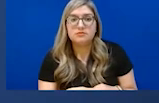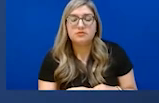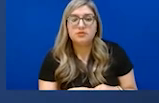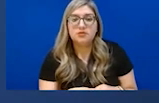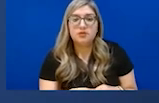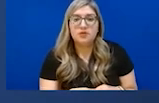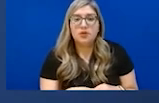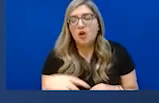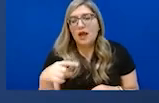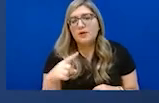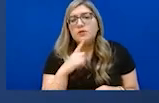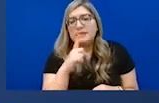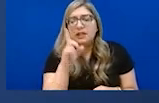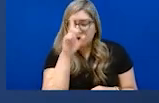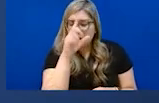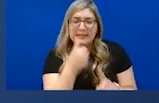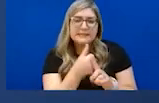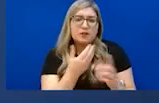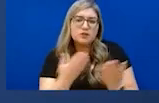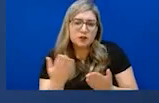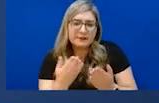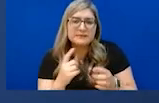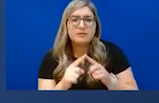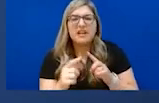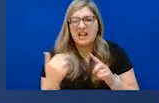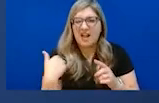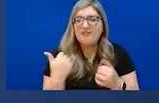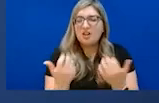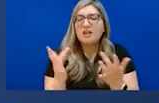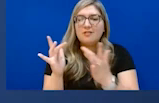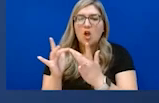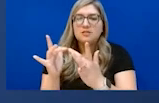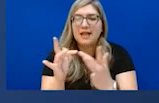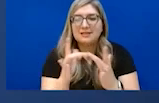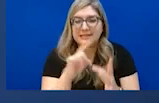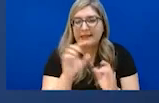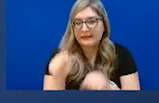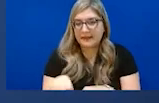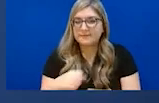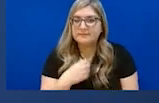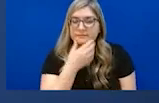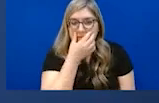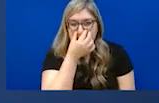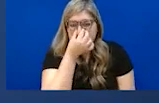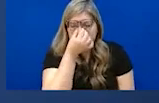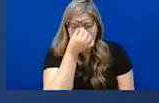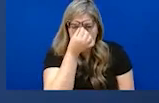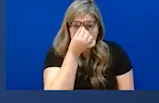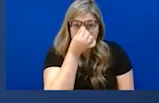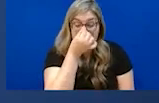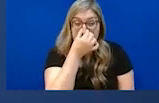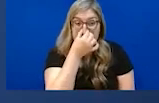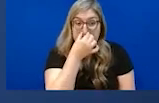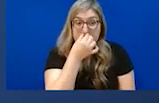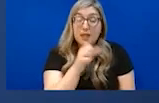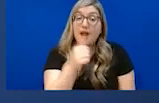self-service, but there's a lot of contact points in there too that students can use. And then remote proctoring, that's another thing,